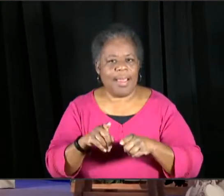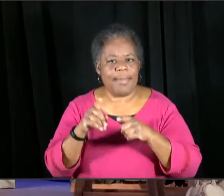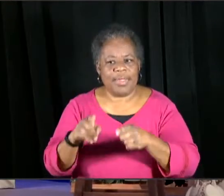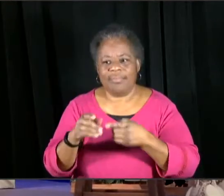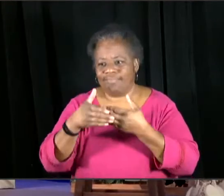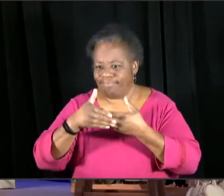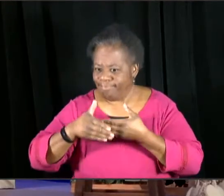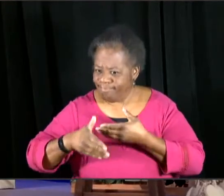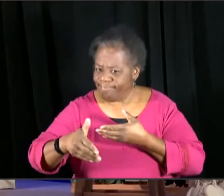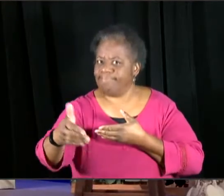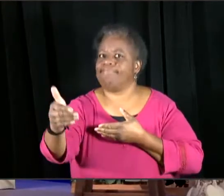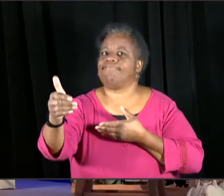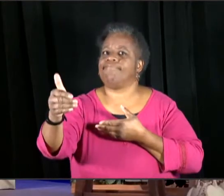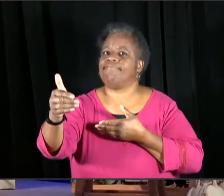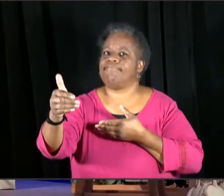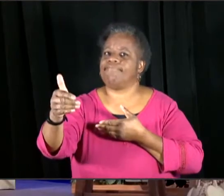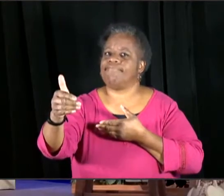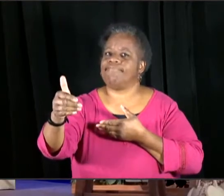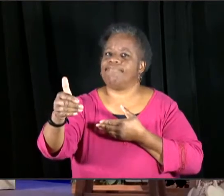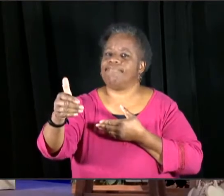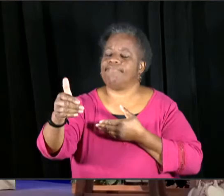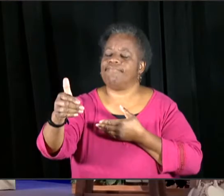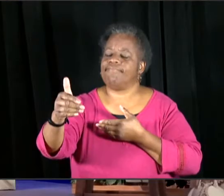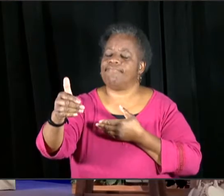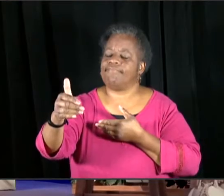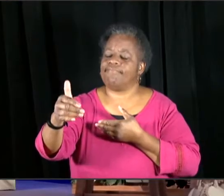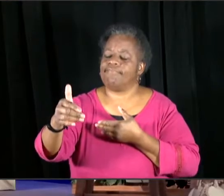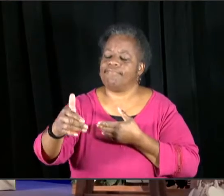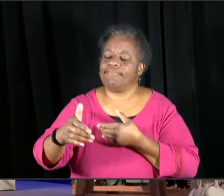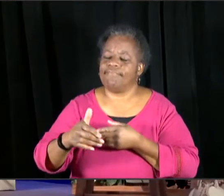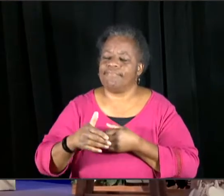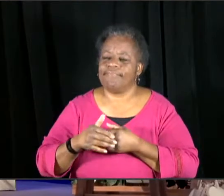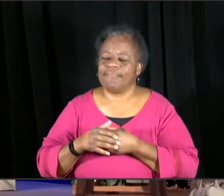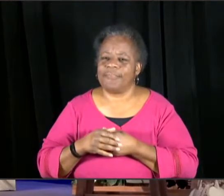soon, and harder things later.